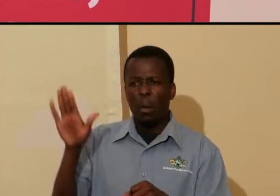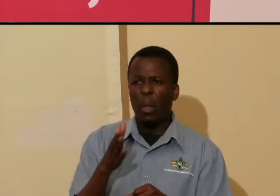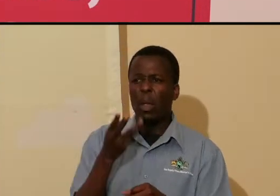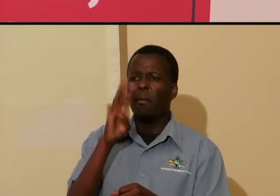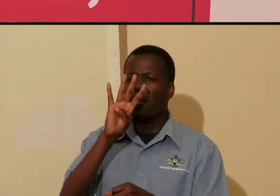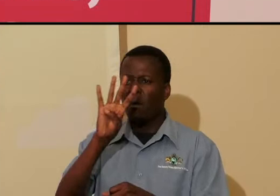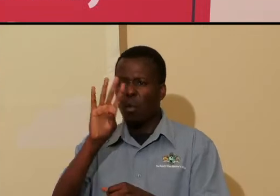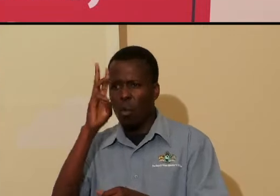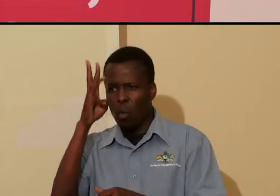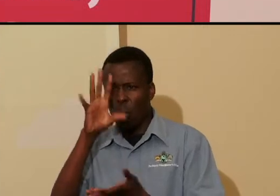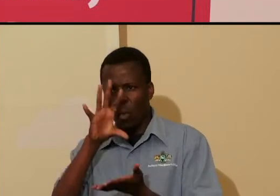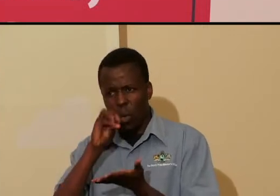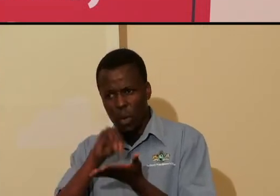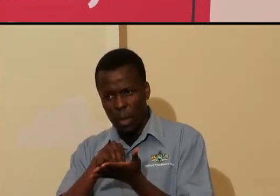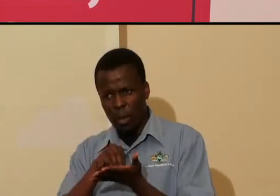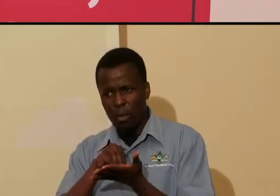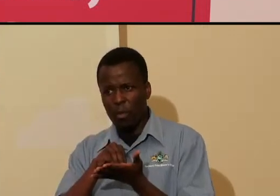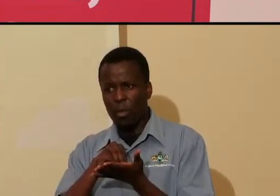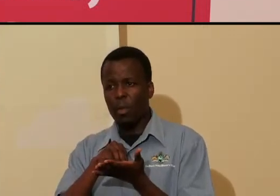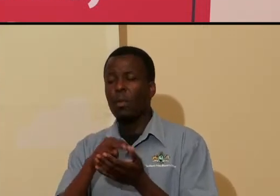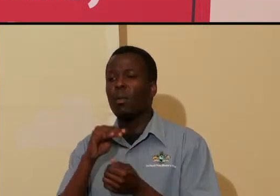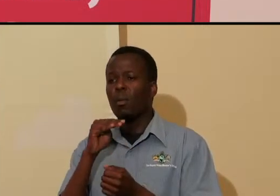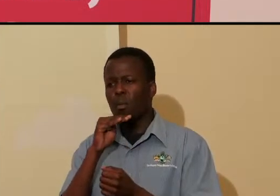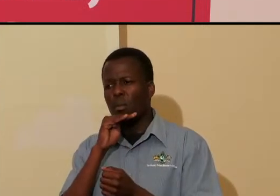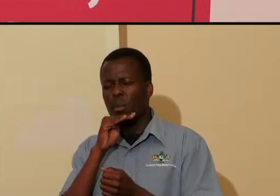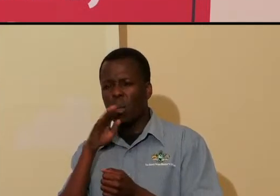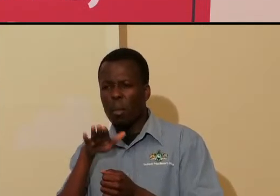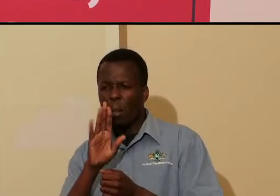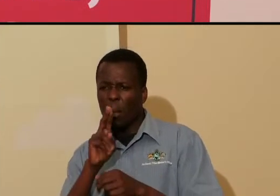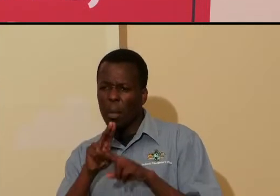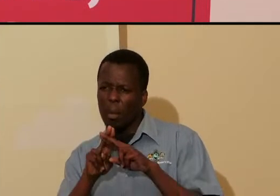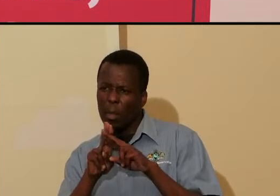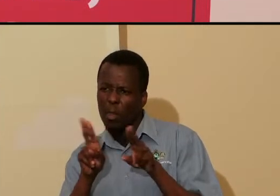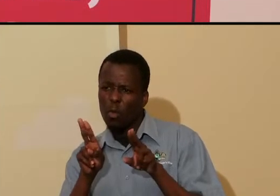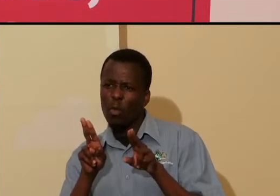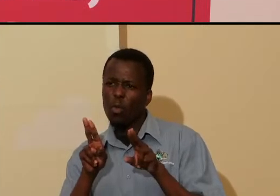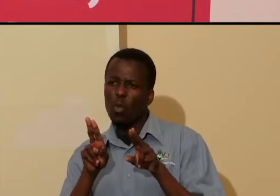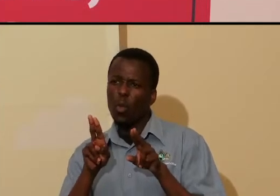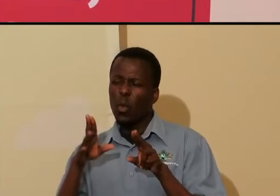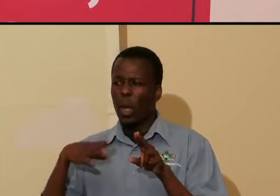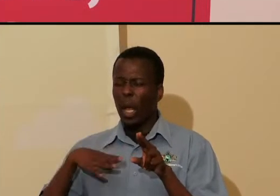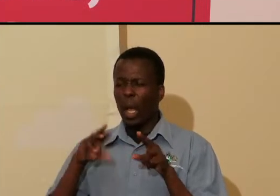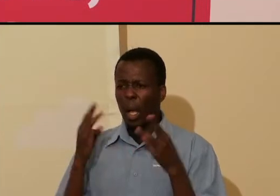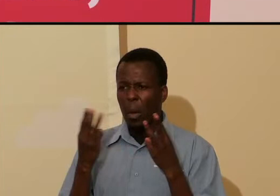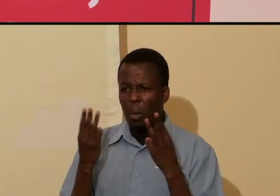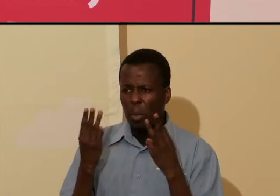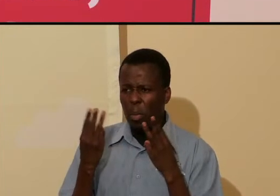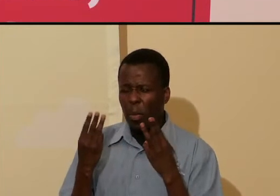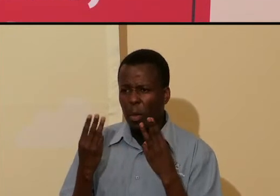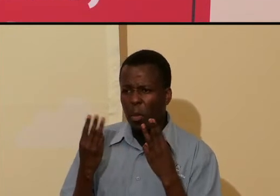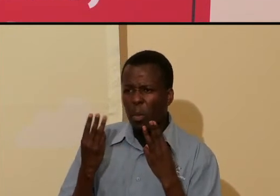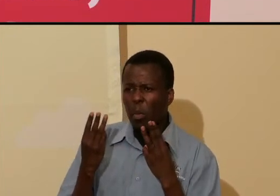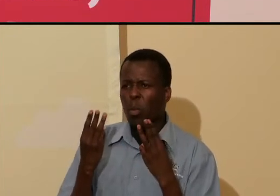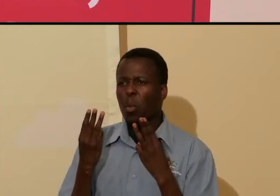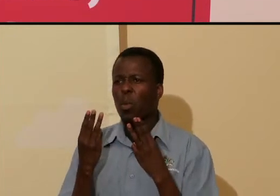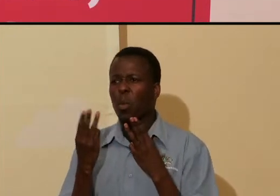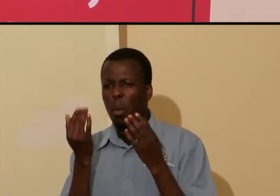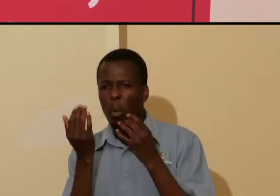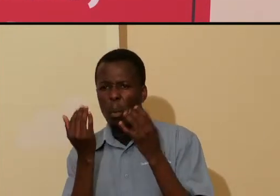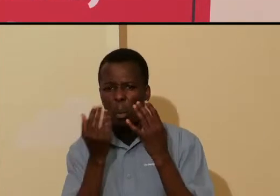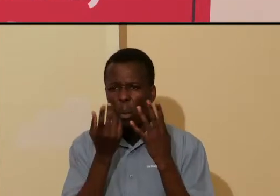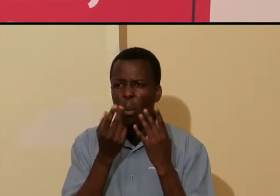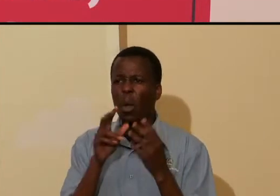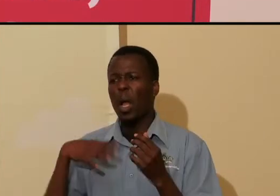in the year. So we do not want to expose people as we, gather for these